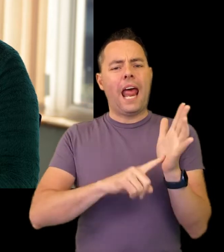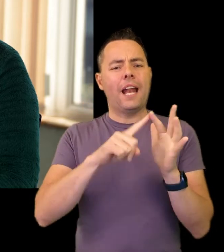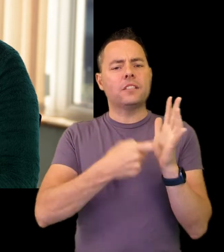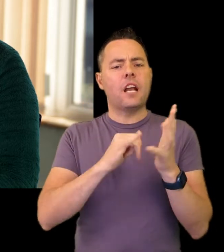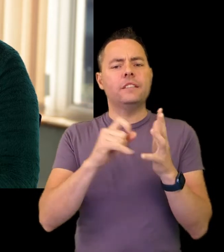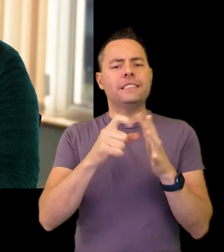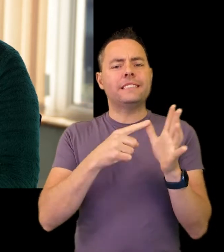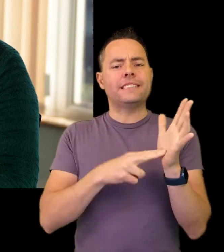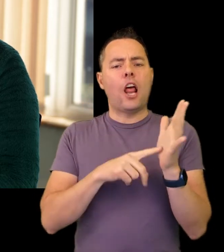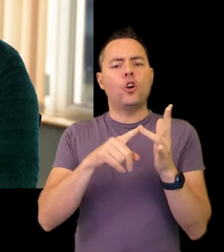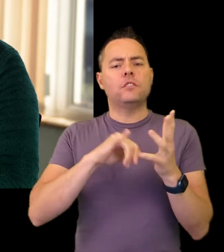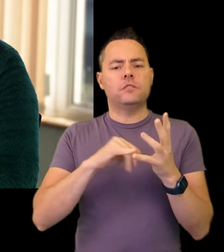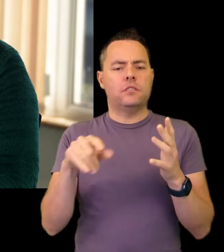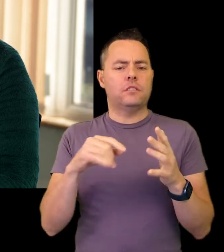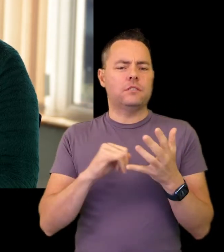Ehlers-Danlos syndrome.